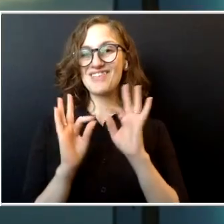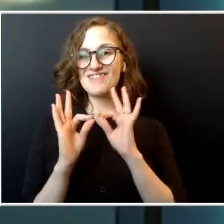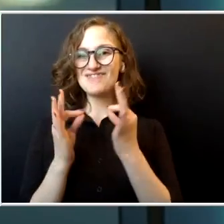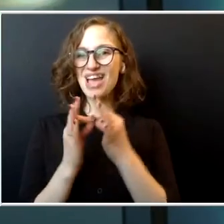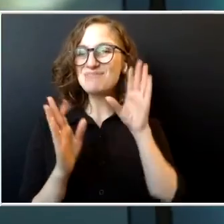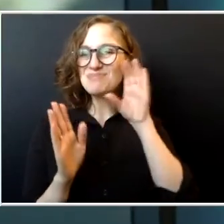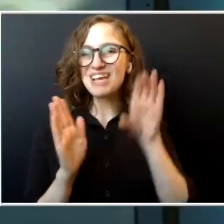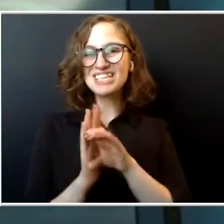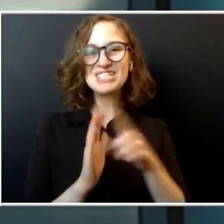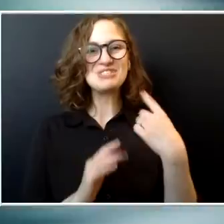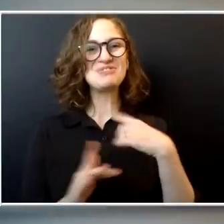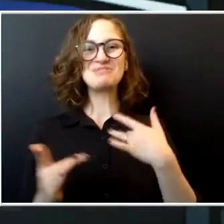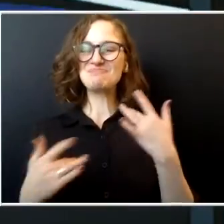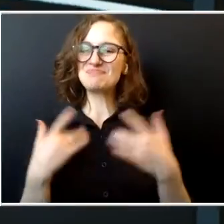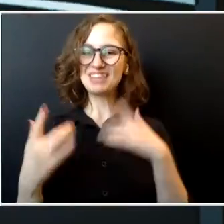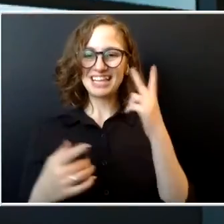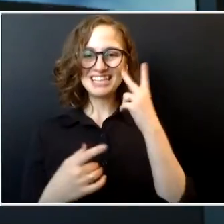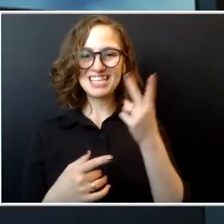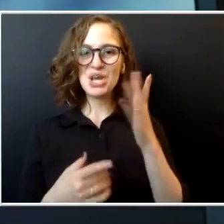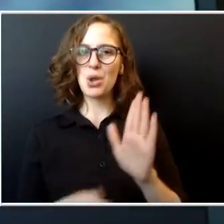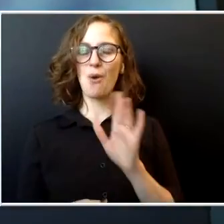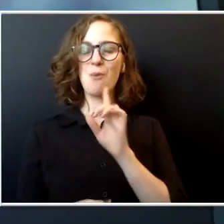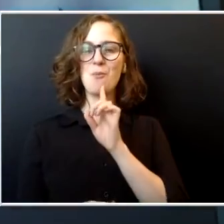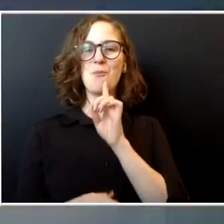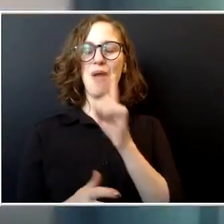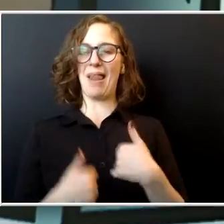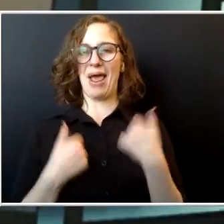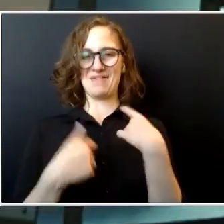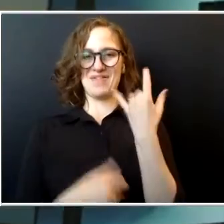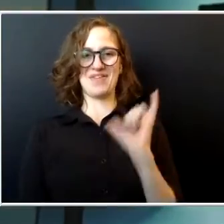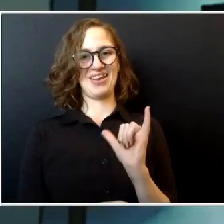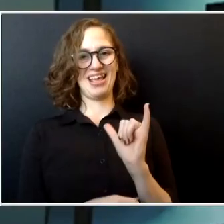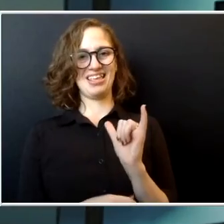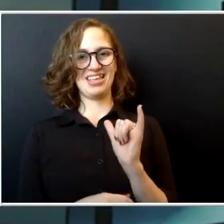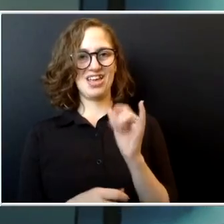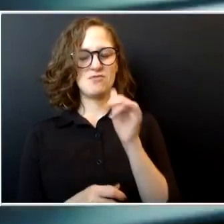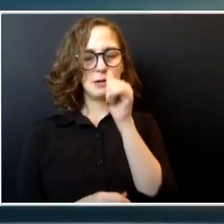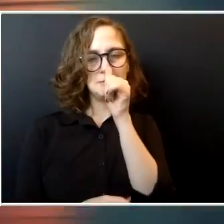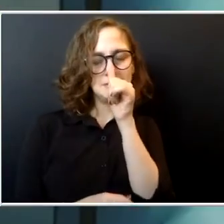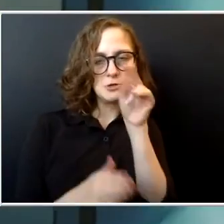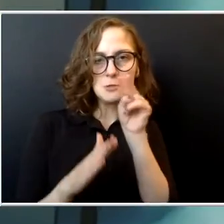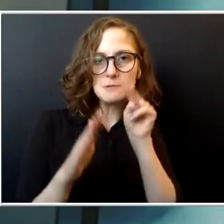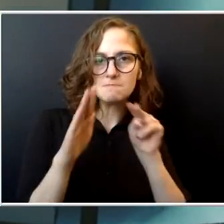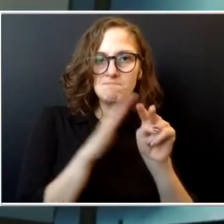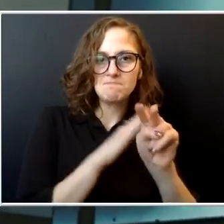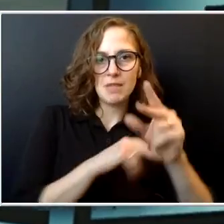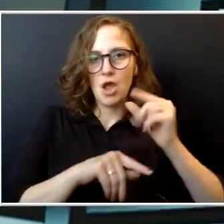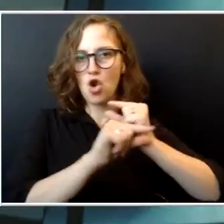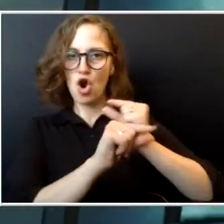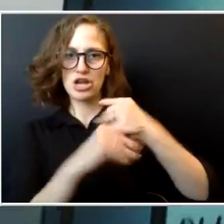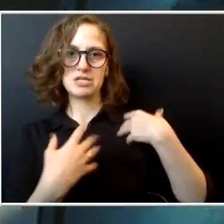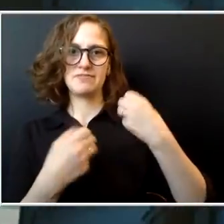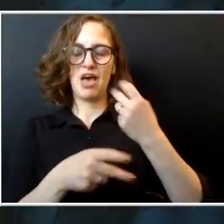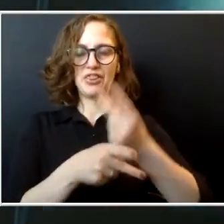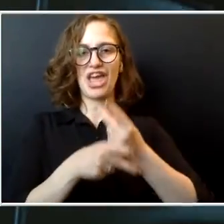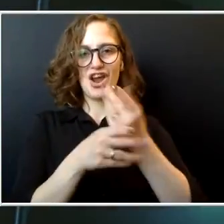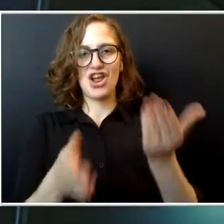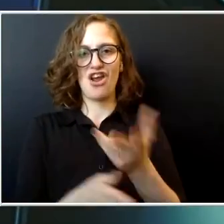outside the hospital walls. Now for a secret look into the guardians of healthcare at the University of Kansas Health System, let's